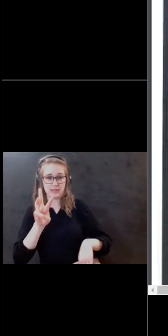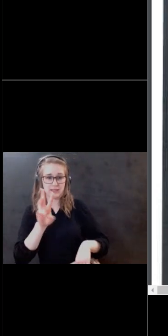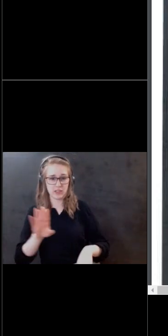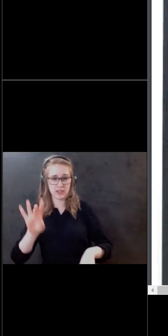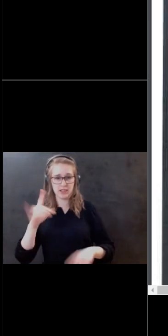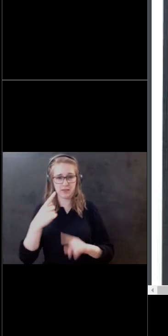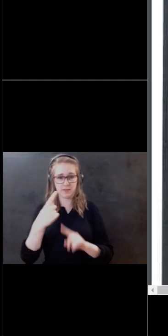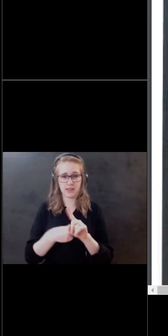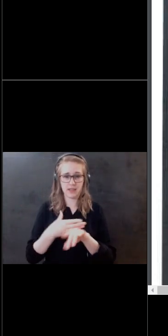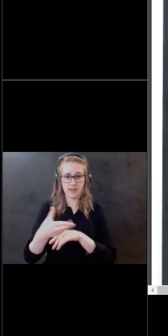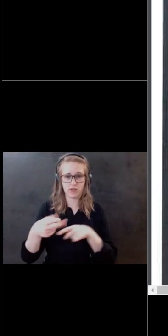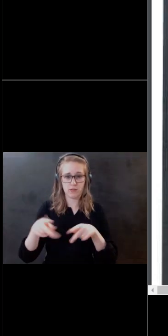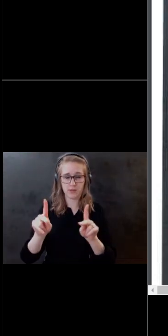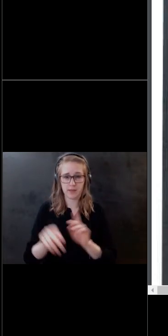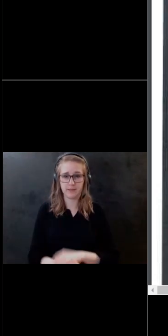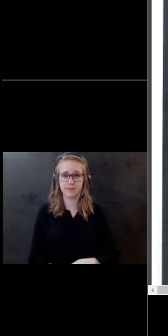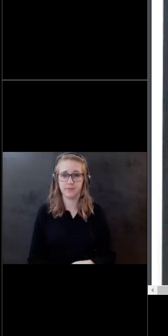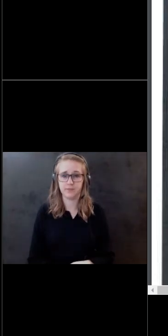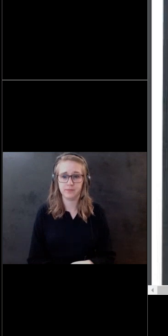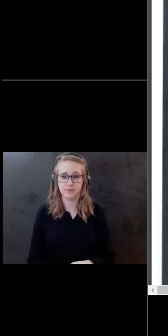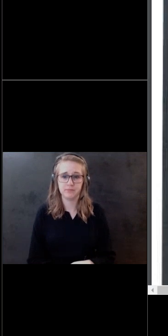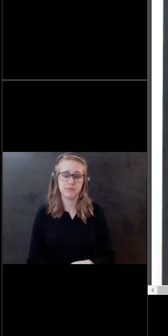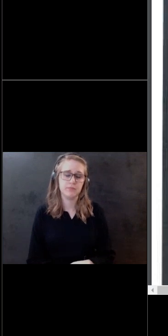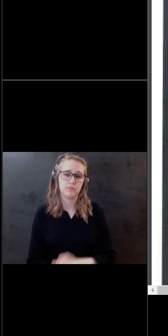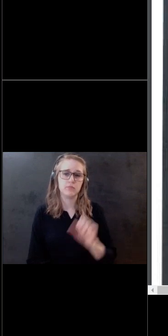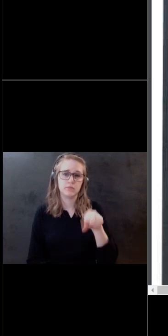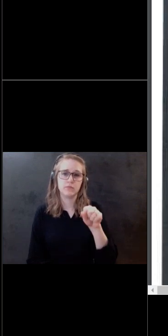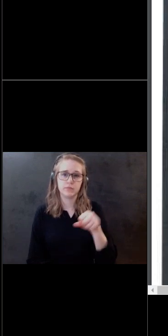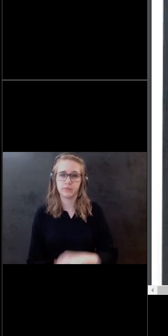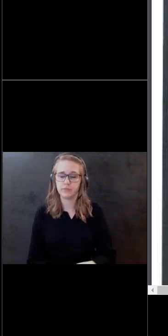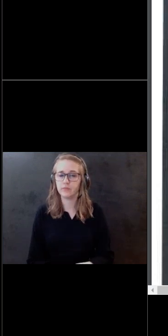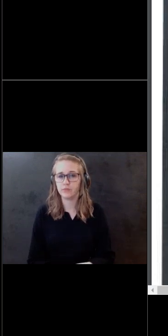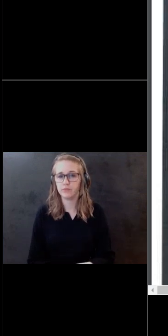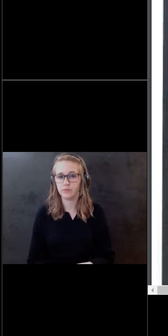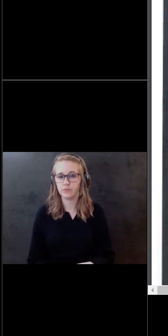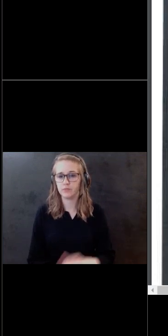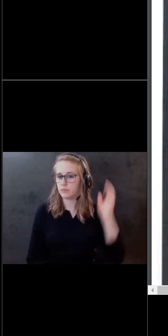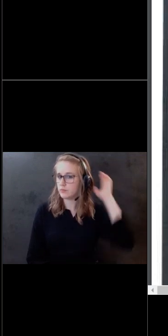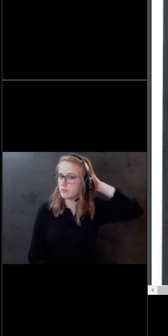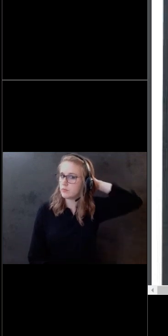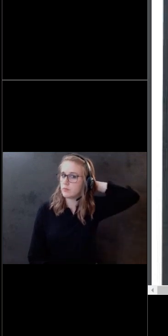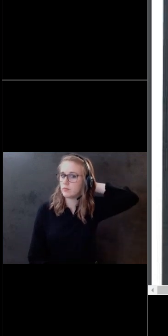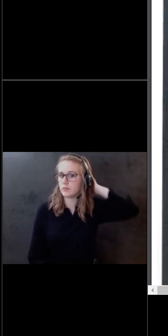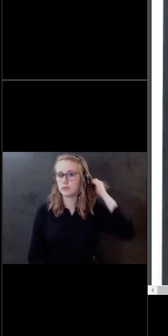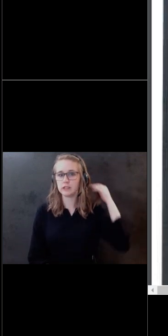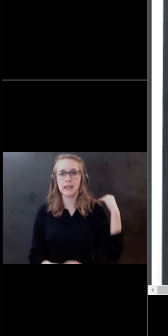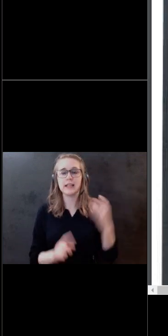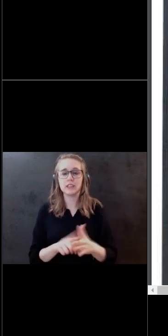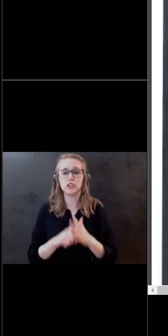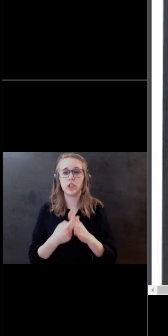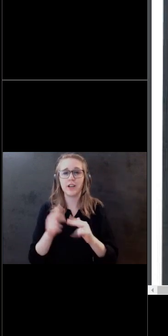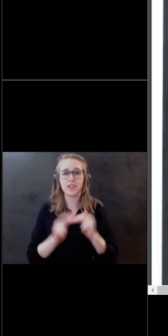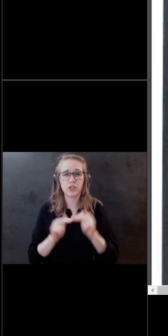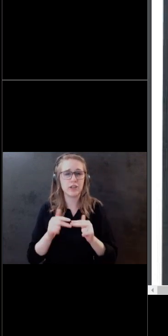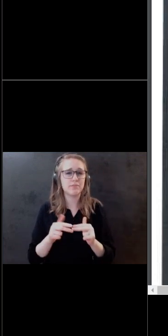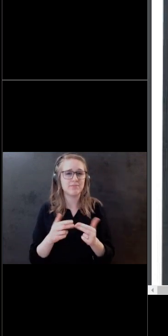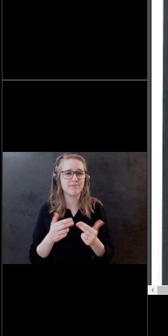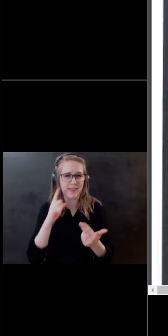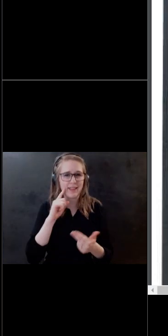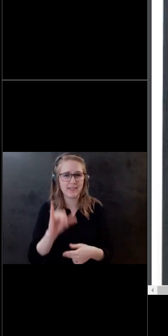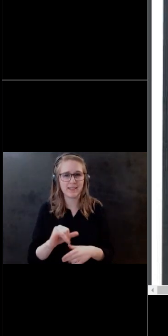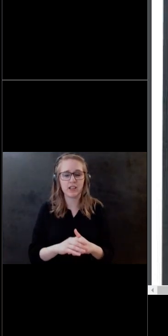6 or 8 months after permit. Yeah, I think probably commencement of construction will probably likely be that, because you'd have to get